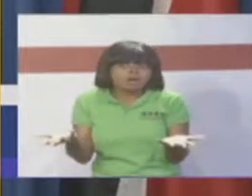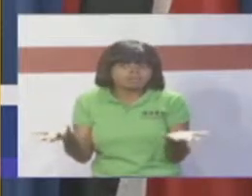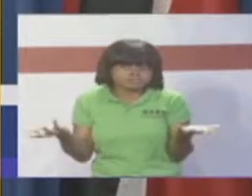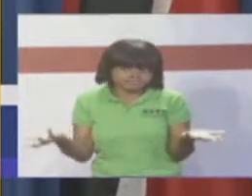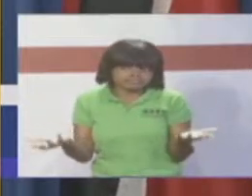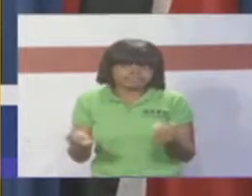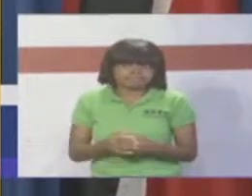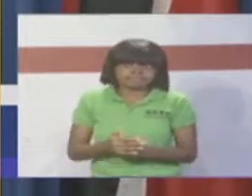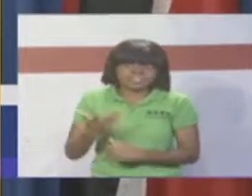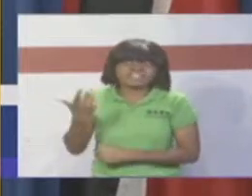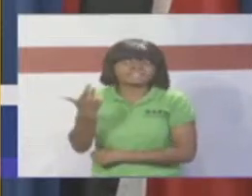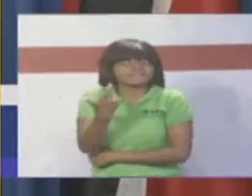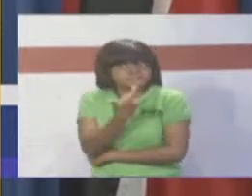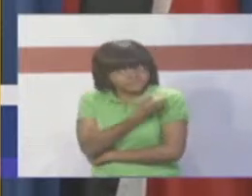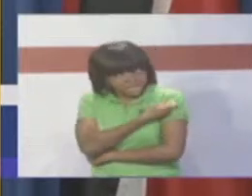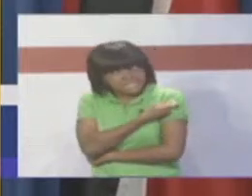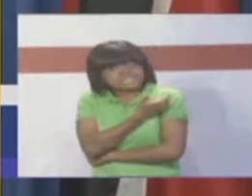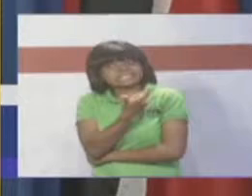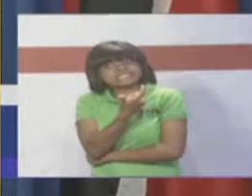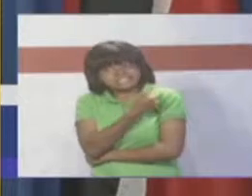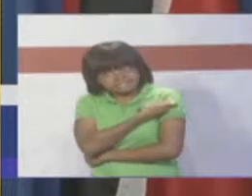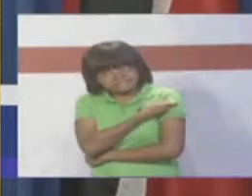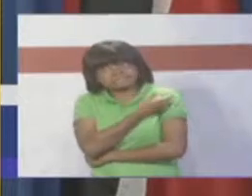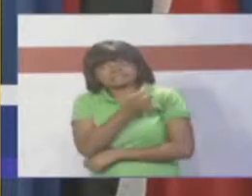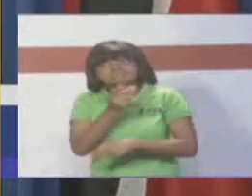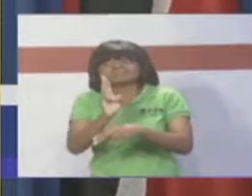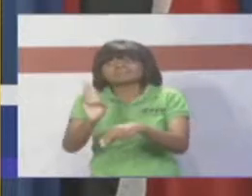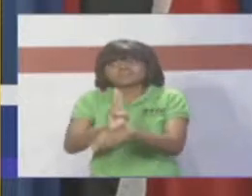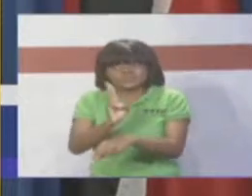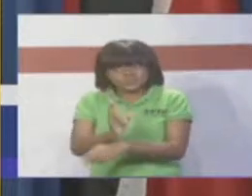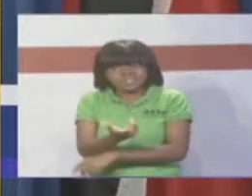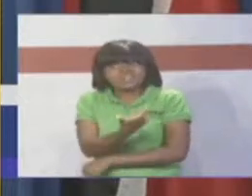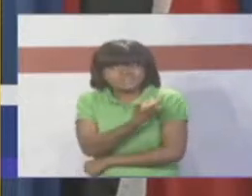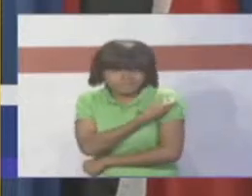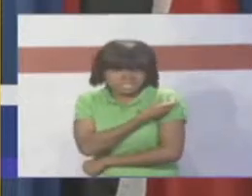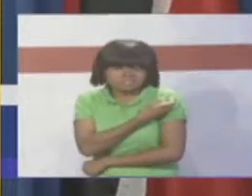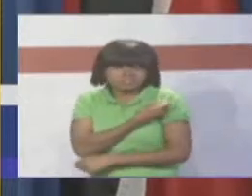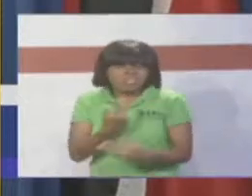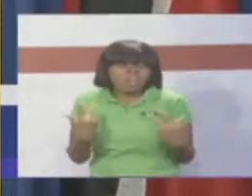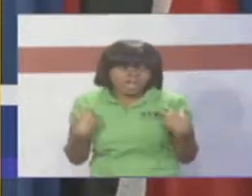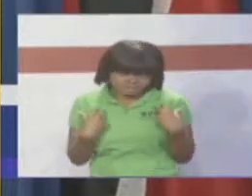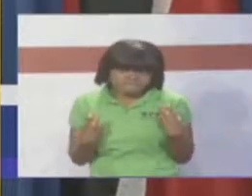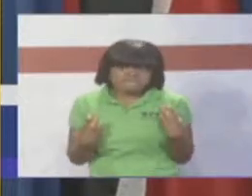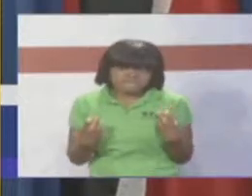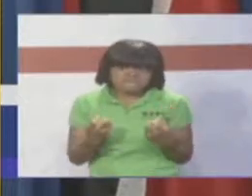vaccines that are available so that, and let me repeat this,